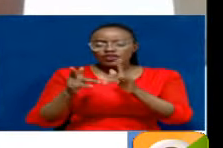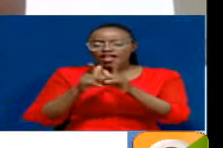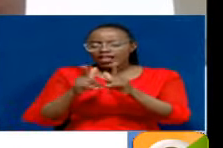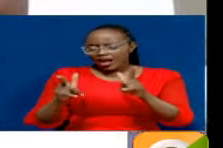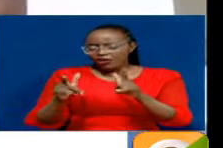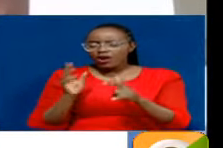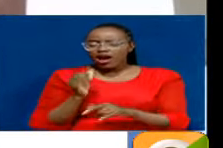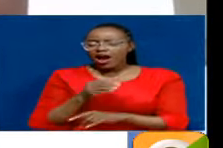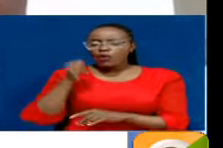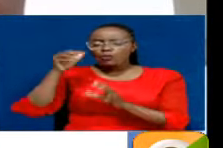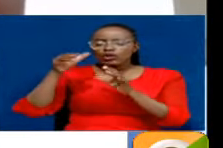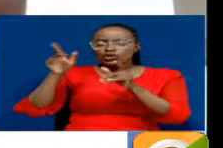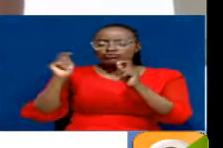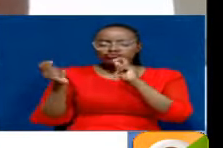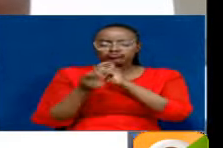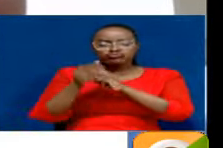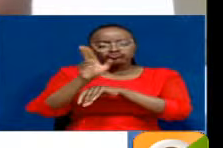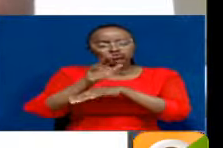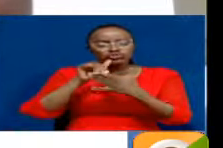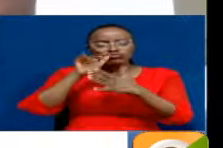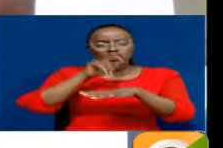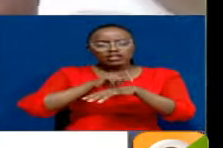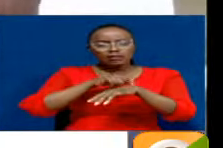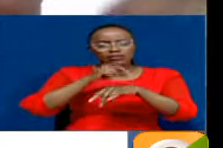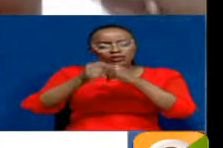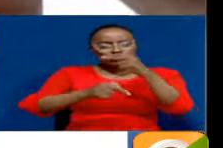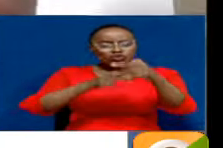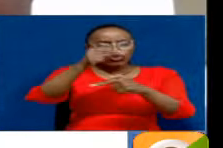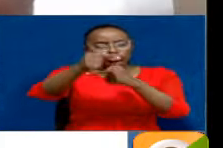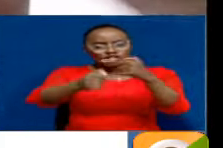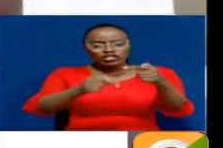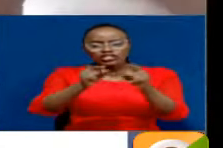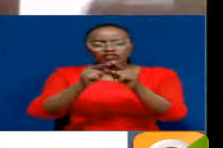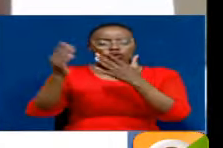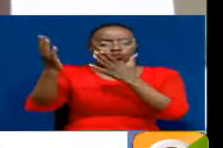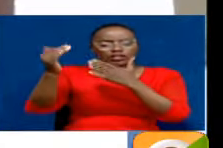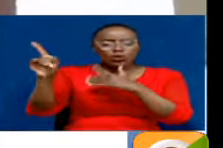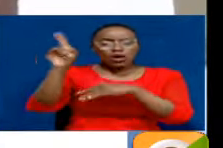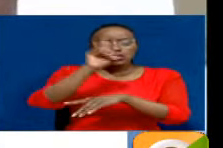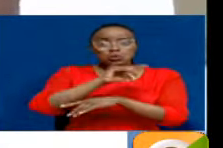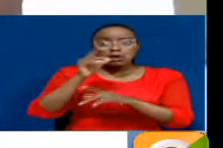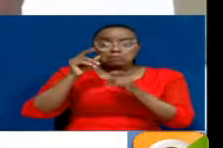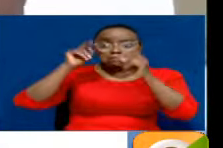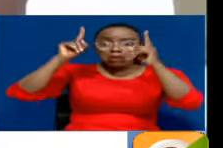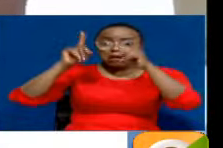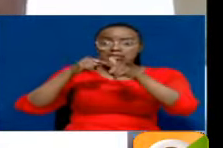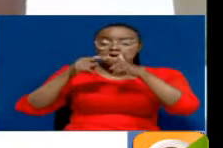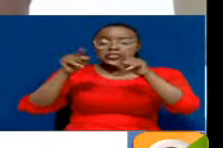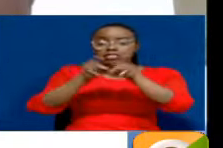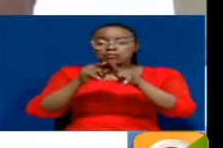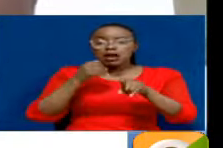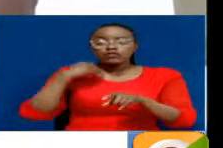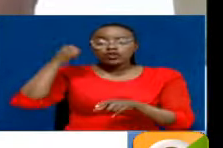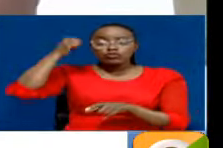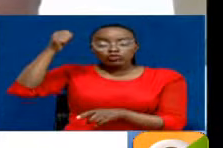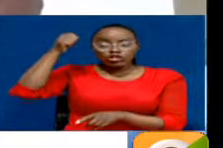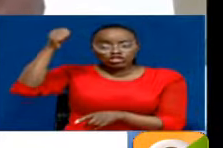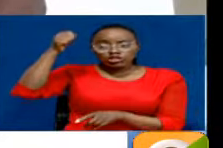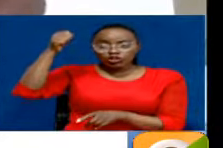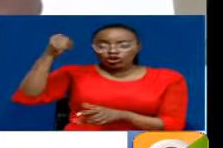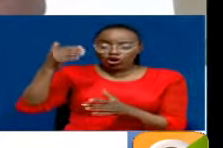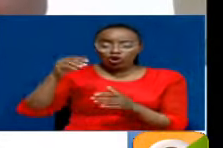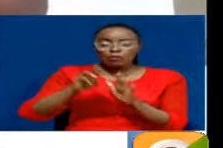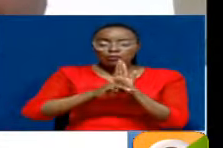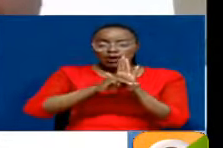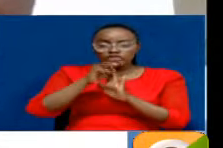parties evolve. Let us take more time. I think as we go ahead, we cannot expect that one day we'll wake up and have the kind of political